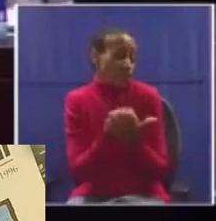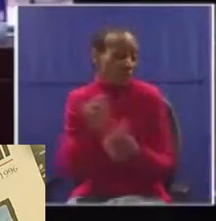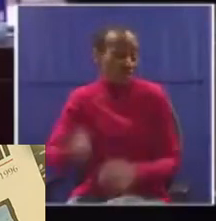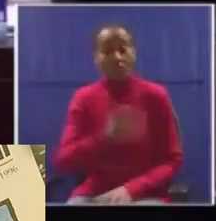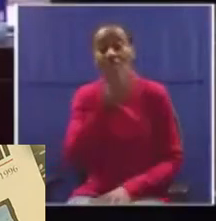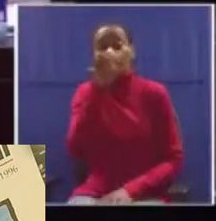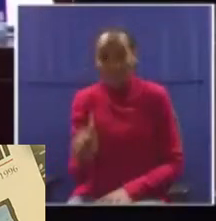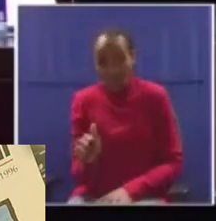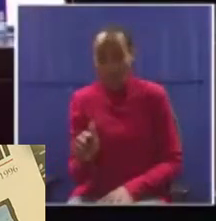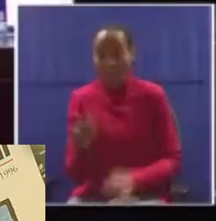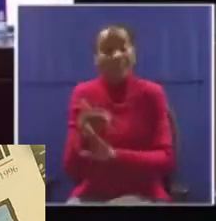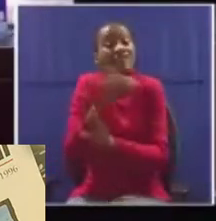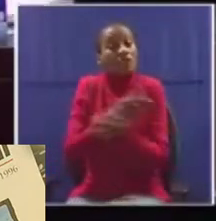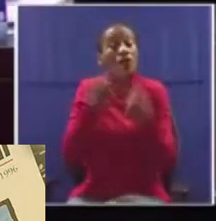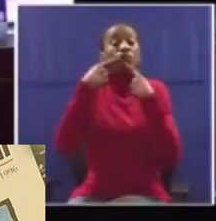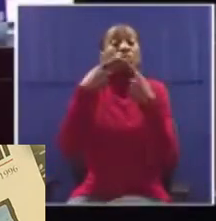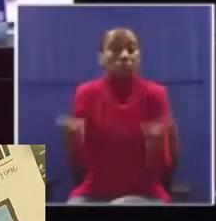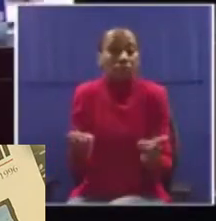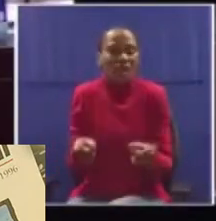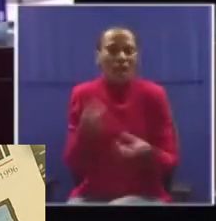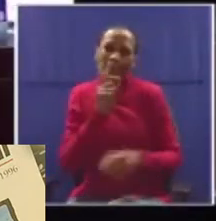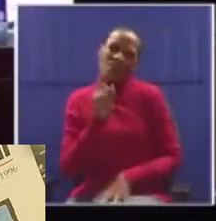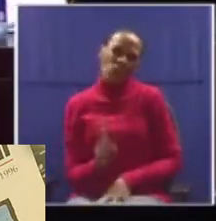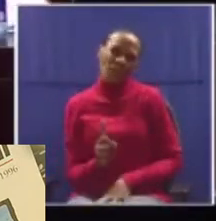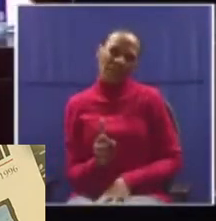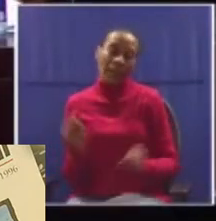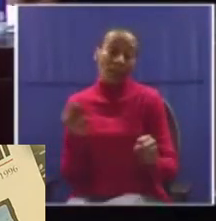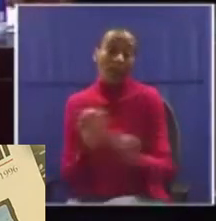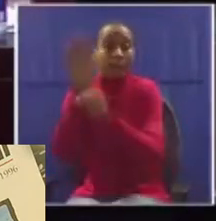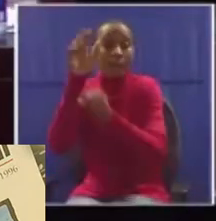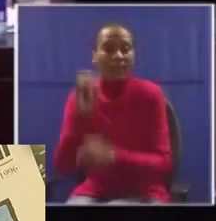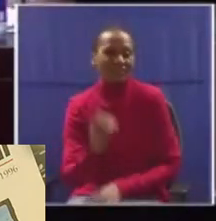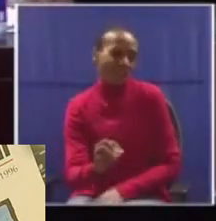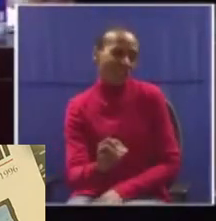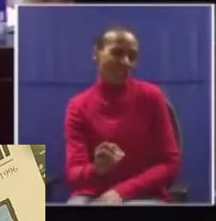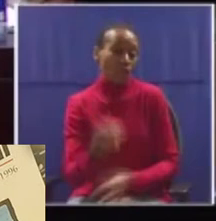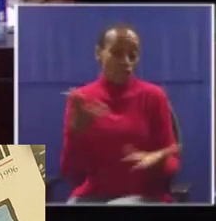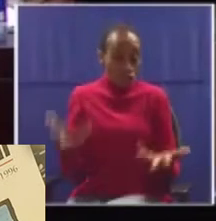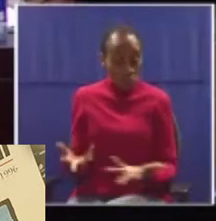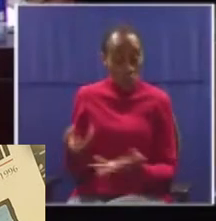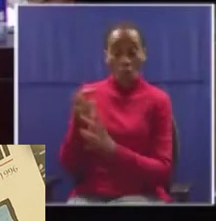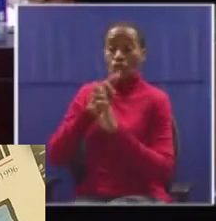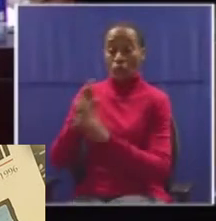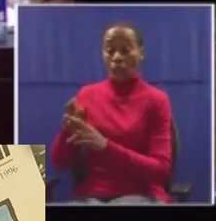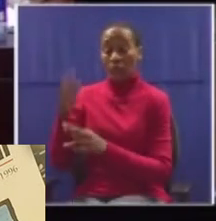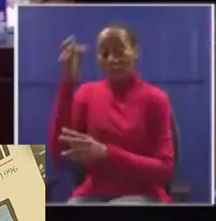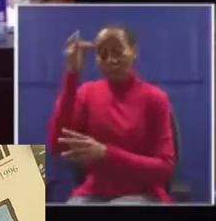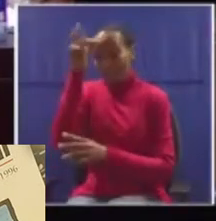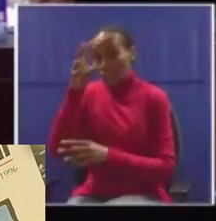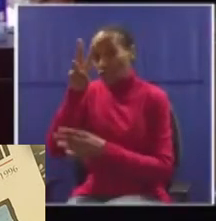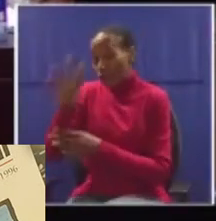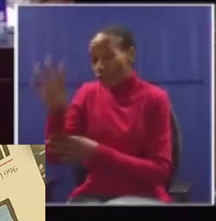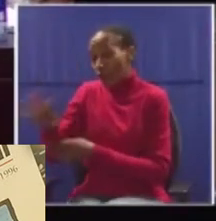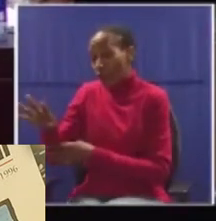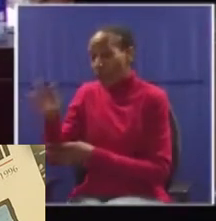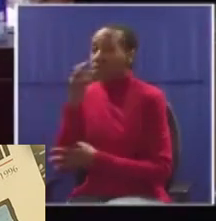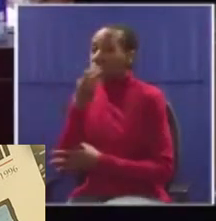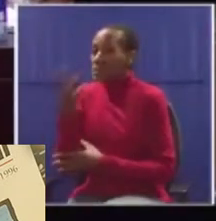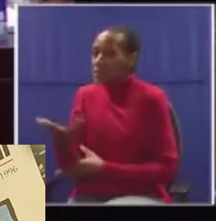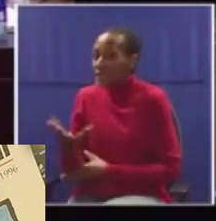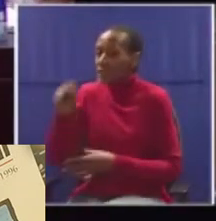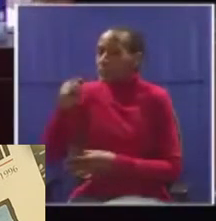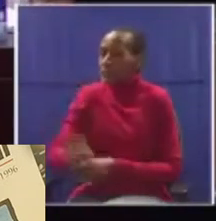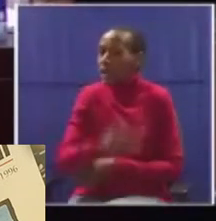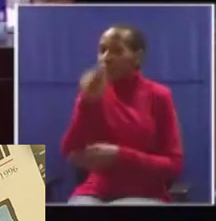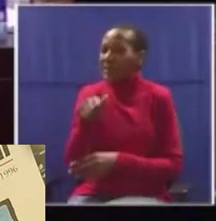it was officially announced thus dampening the immediate impact the economist reported on the 4th of March that the listing makes it more expensive